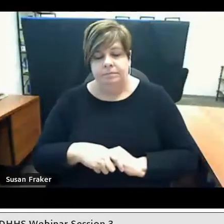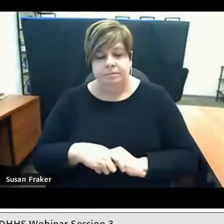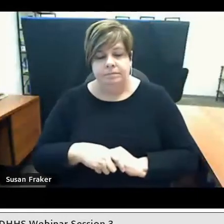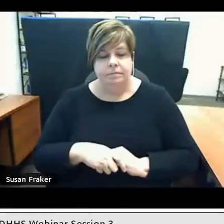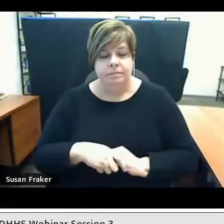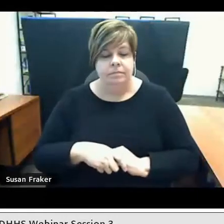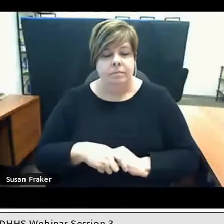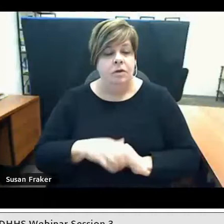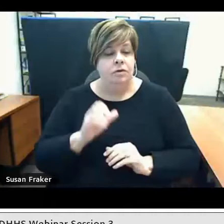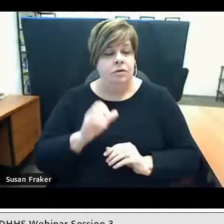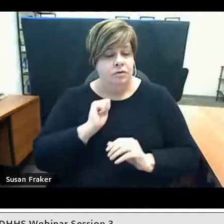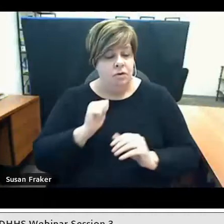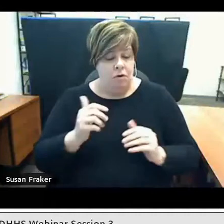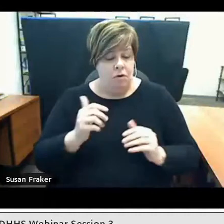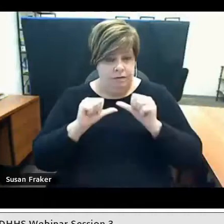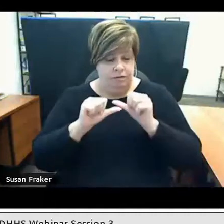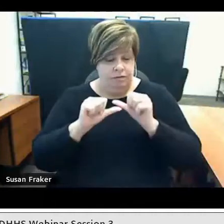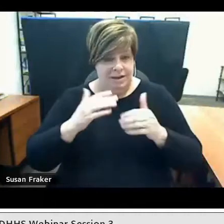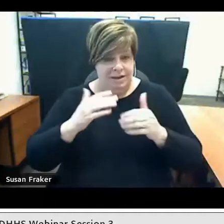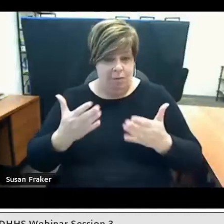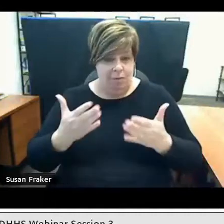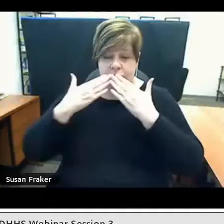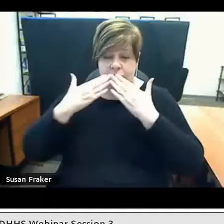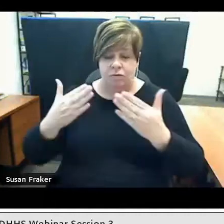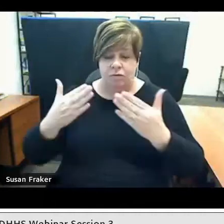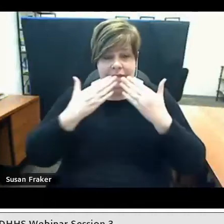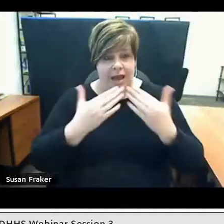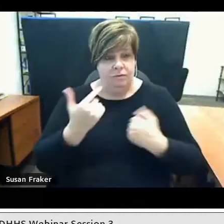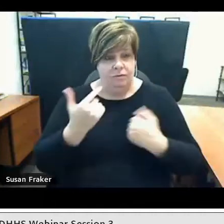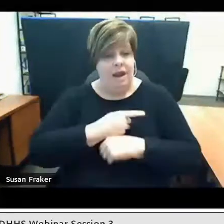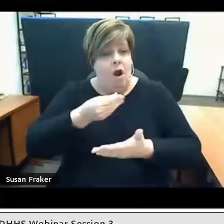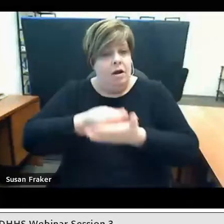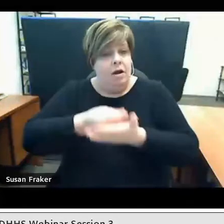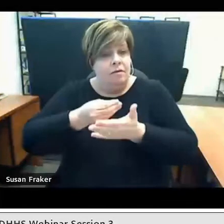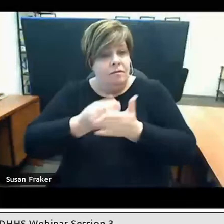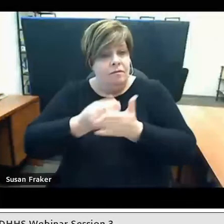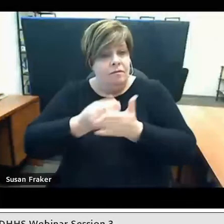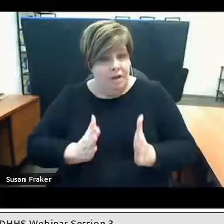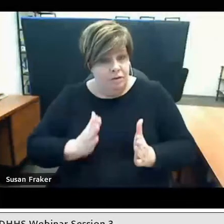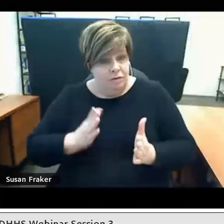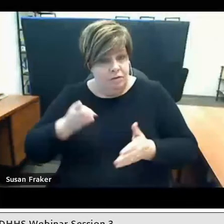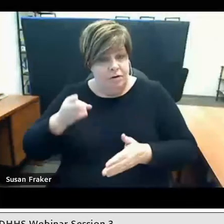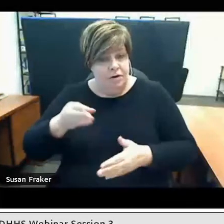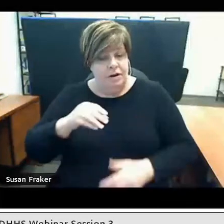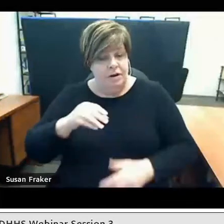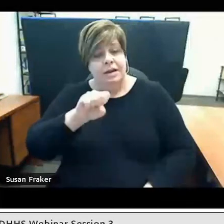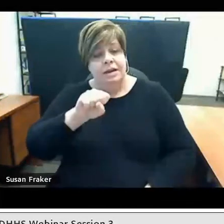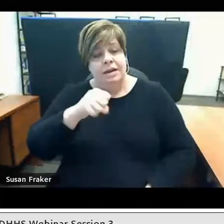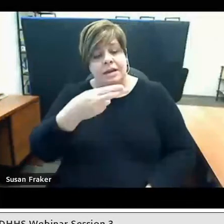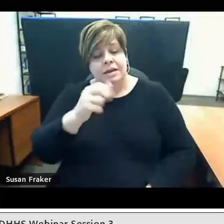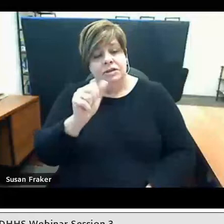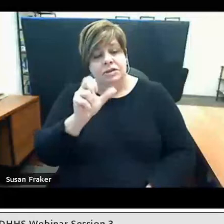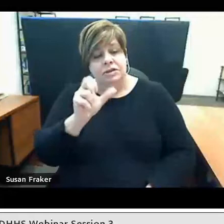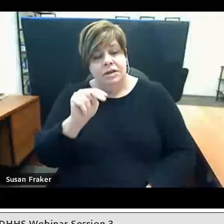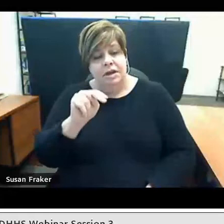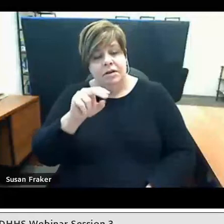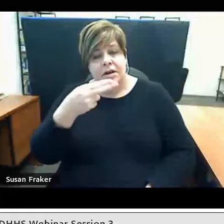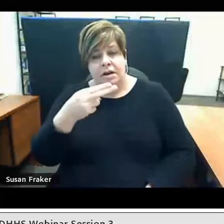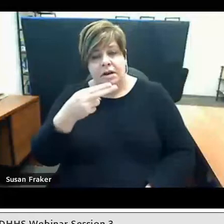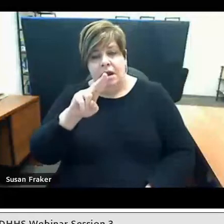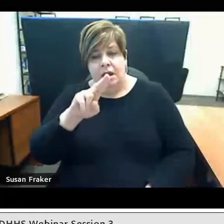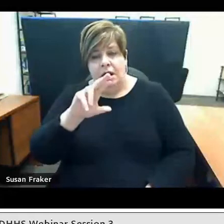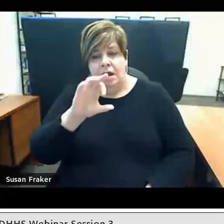So without further ado, I want to thank our funders for this webinar series. Sharon Hesseltine is our TA